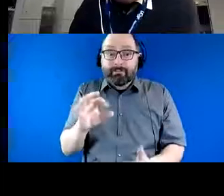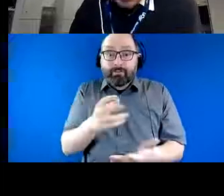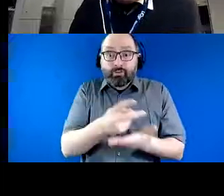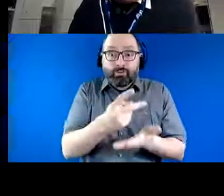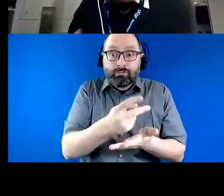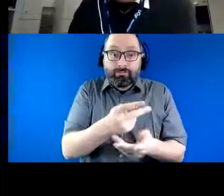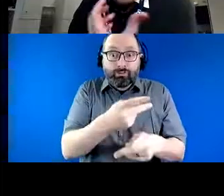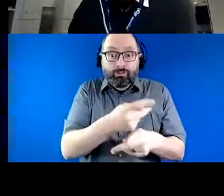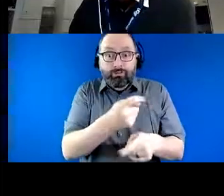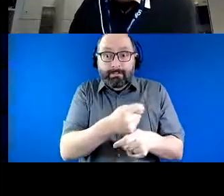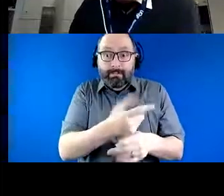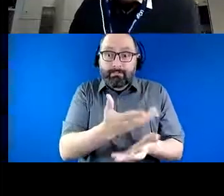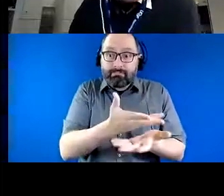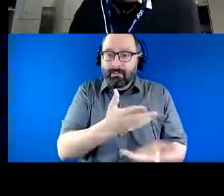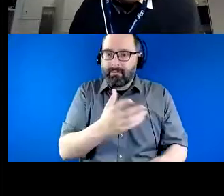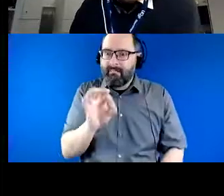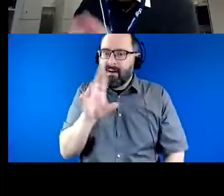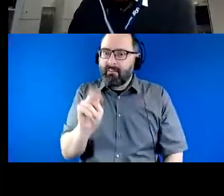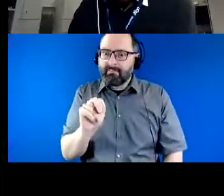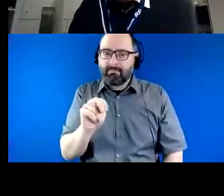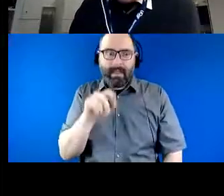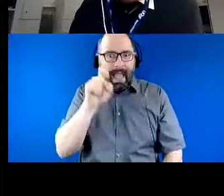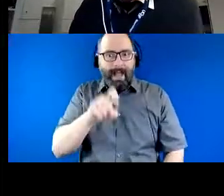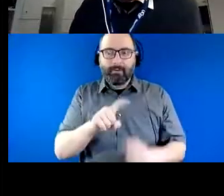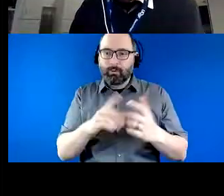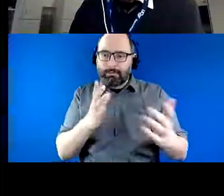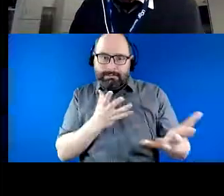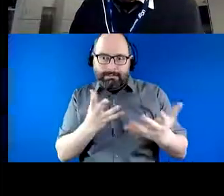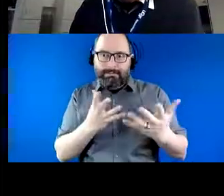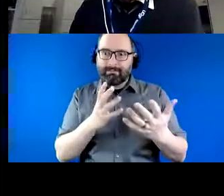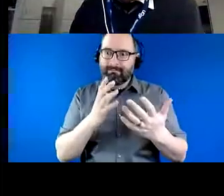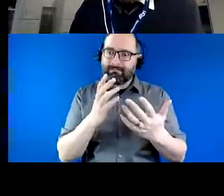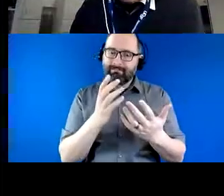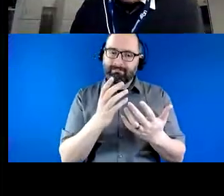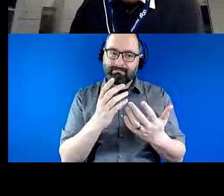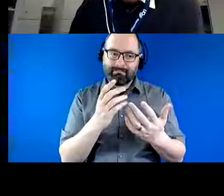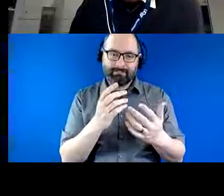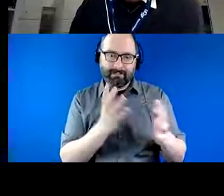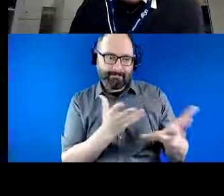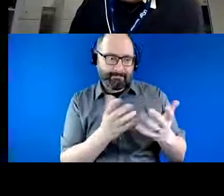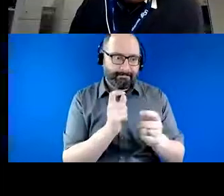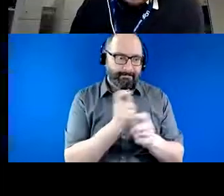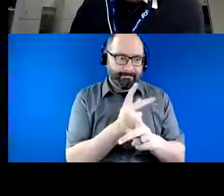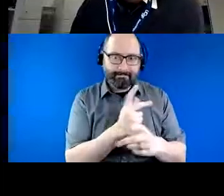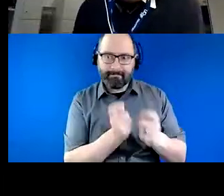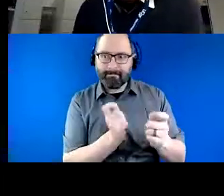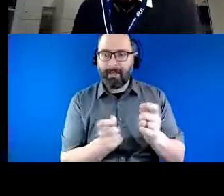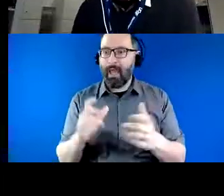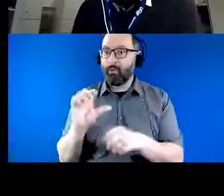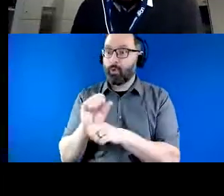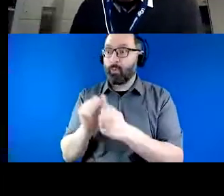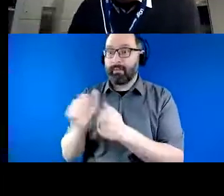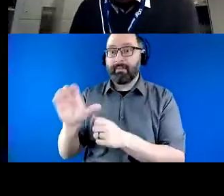really reminds you to stay on your toes and work with your caregivers around this. Finally,